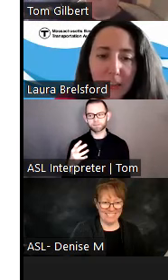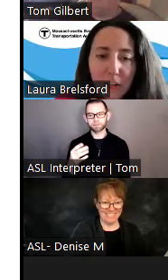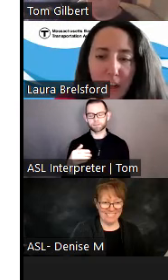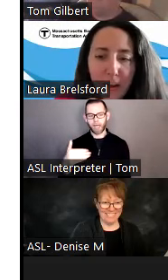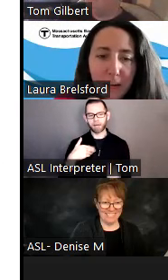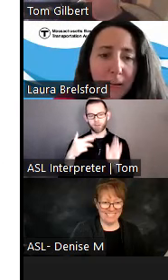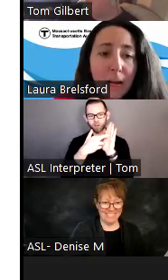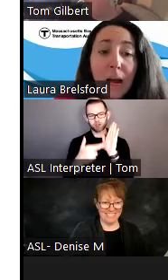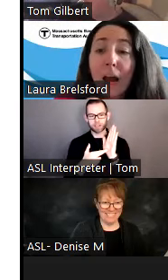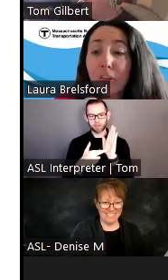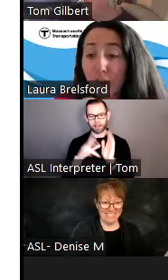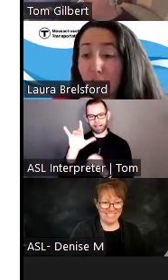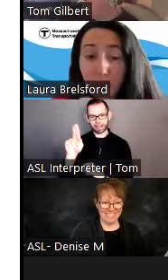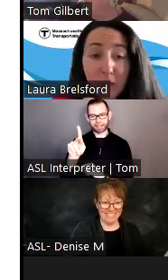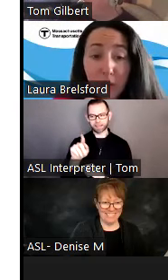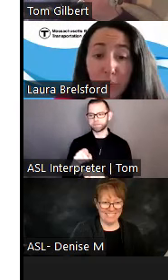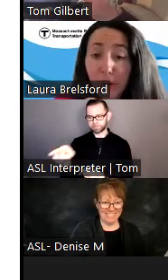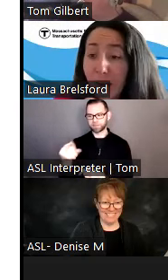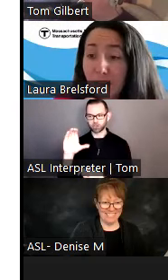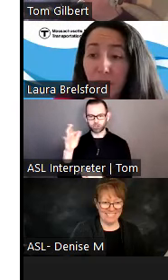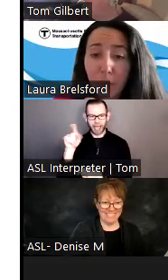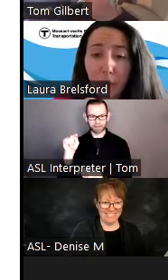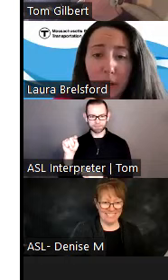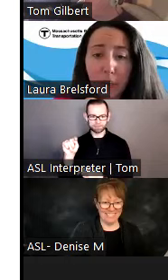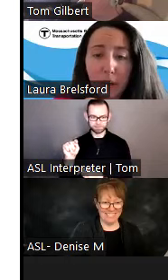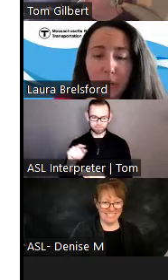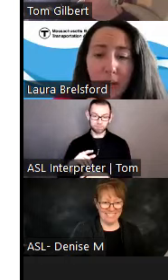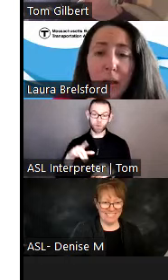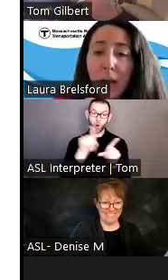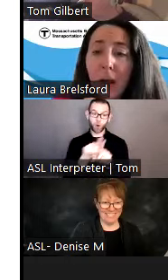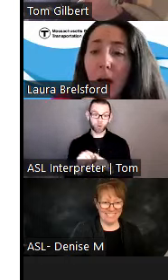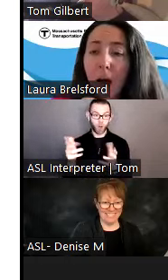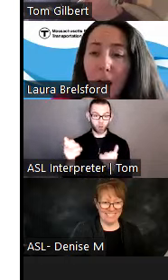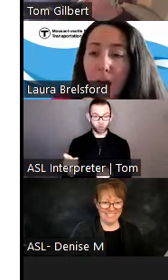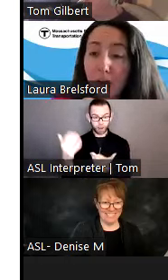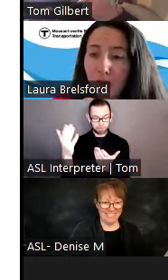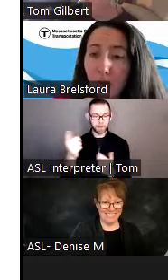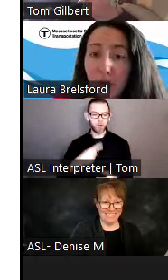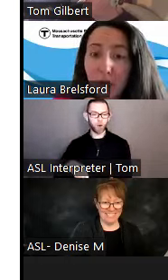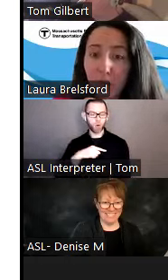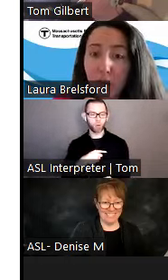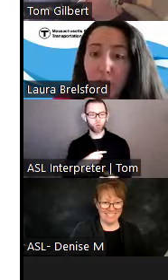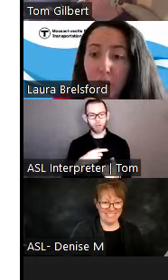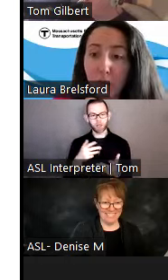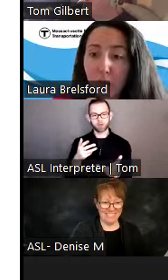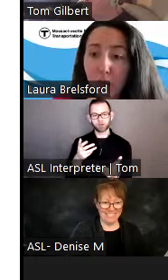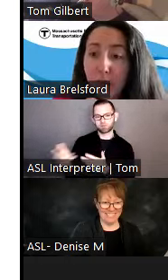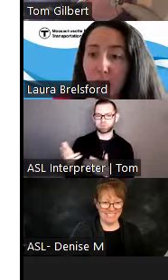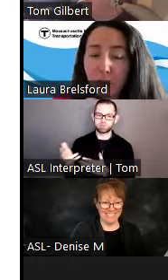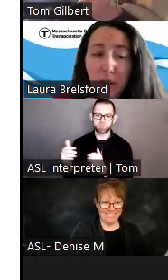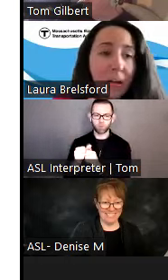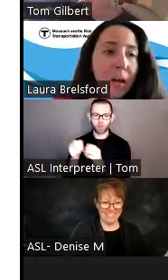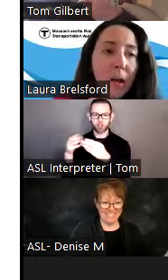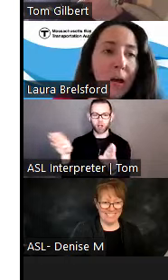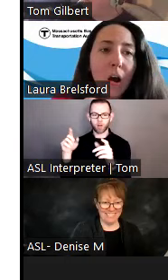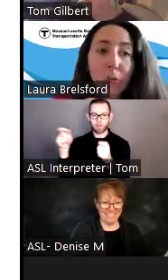link in the chat. I should also mention we're actively working with the general manager to